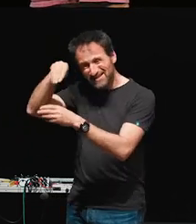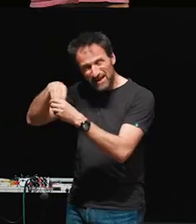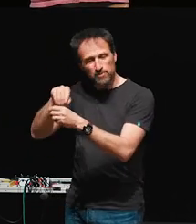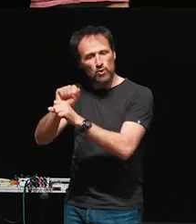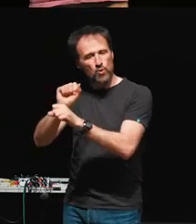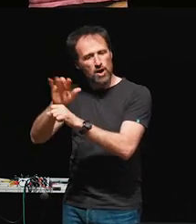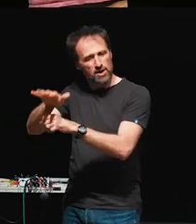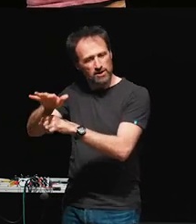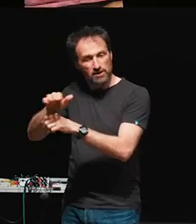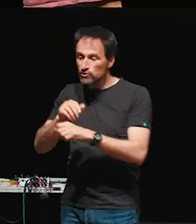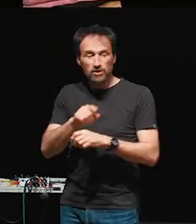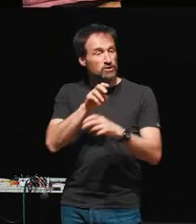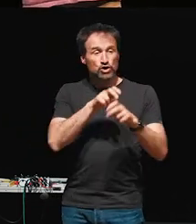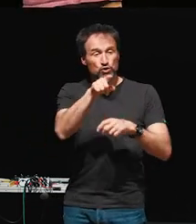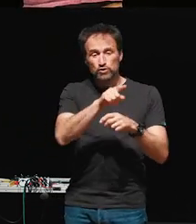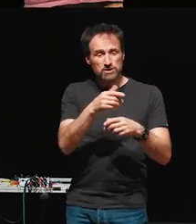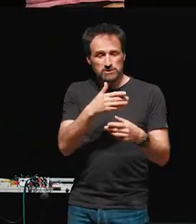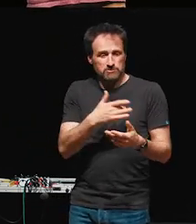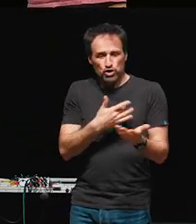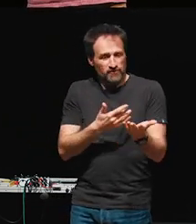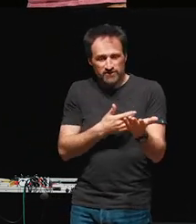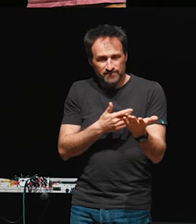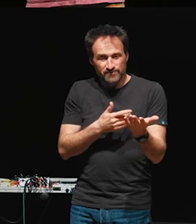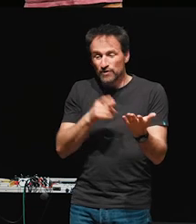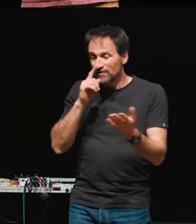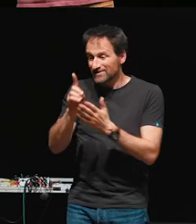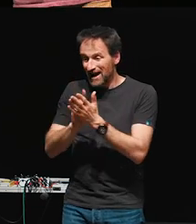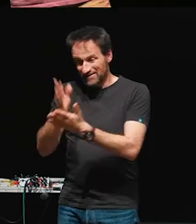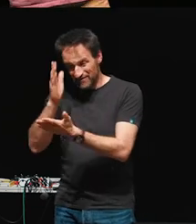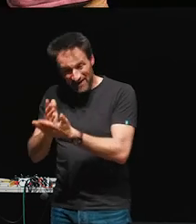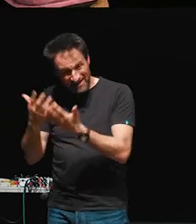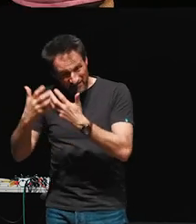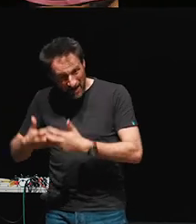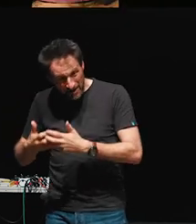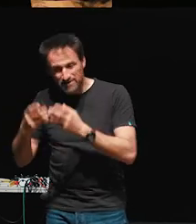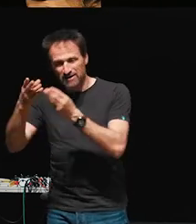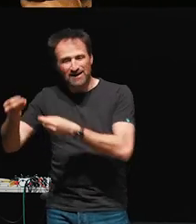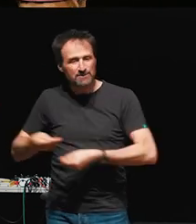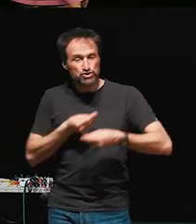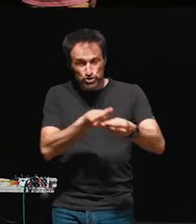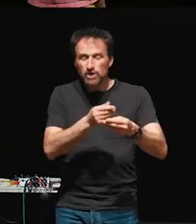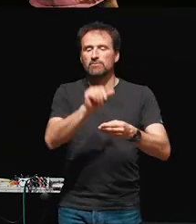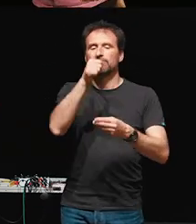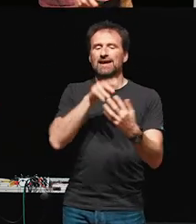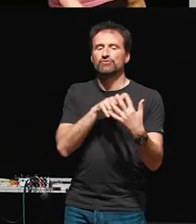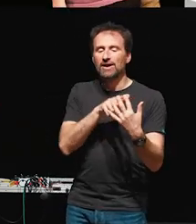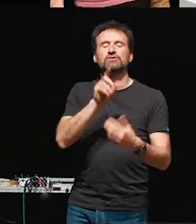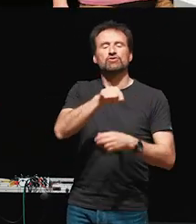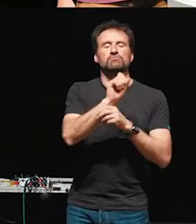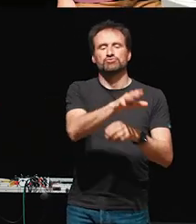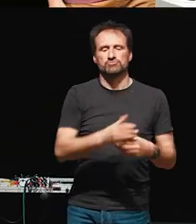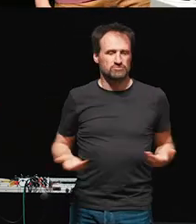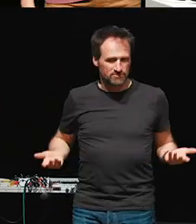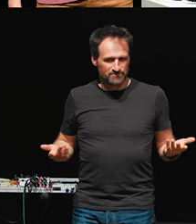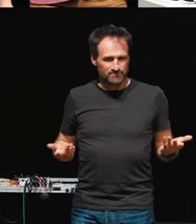users. And then when you're done computing that stuff, you just transfer it back and then quickly render it. This would be incredible. So imagine this future, right? You're able